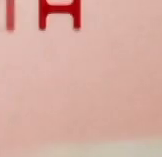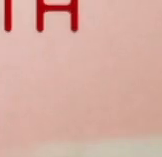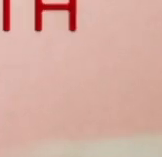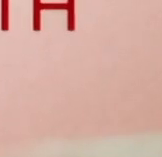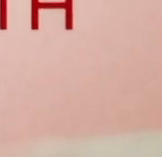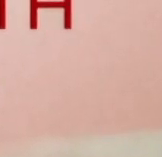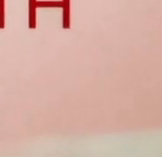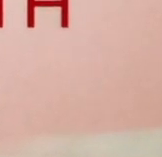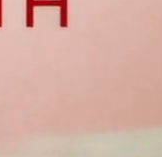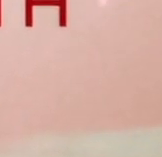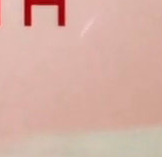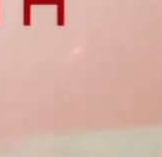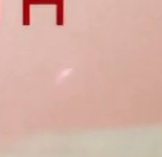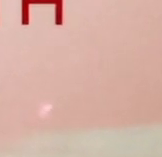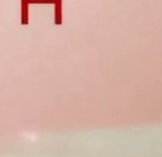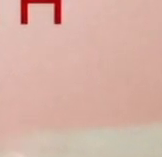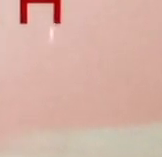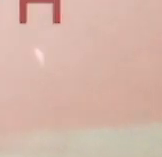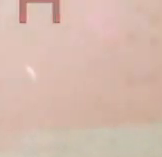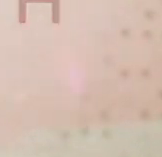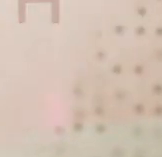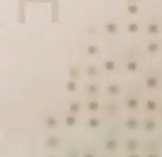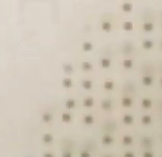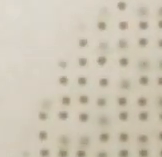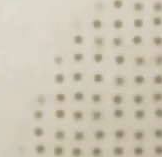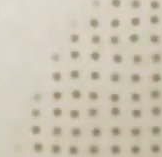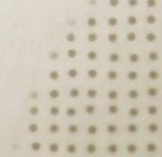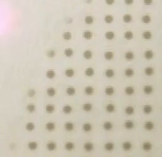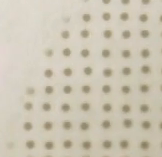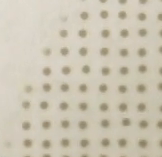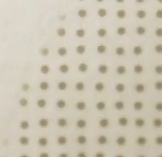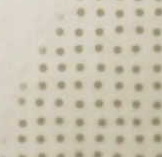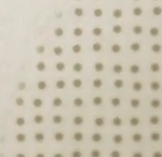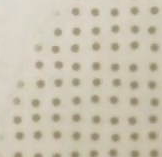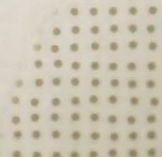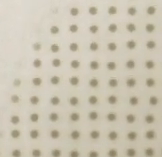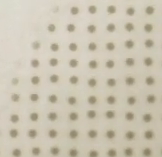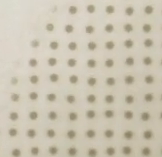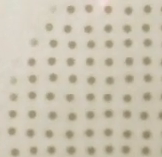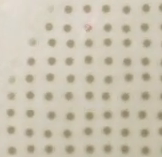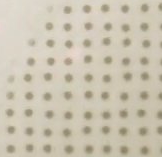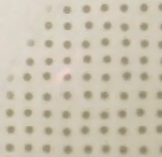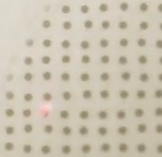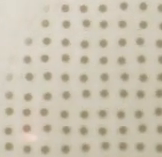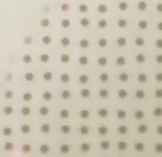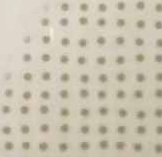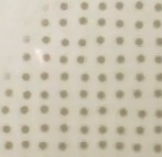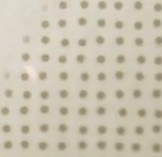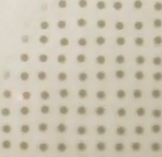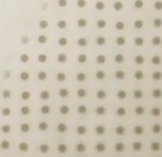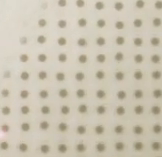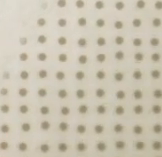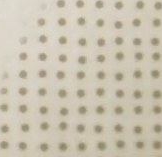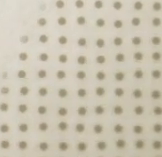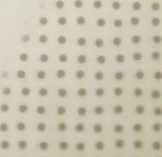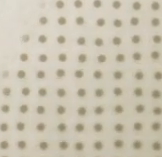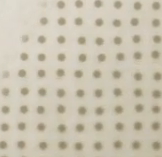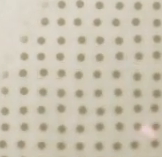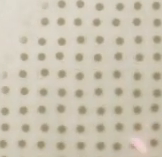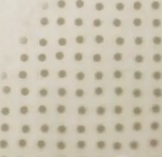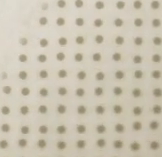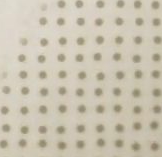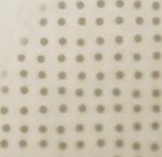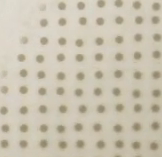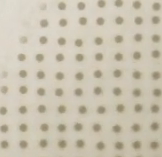to Friday, February 12th, visit our social media platforms, Facebook, Instagram, YouTube, and Twitter, where you can